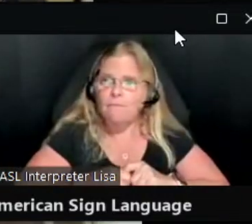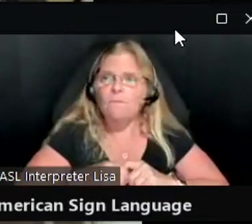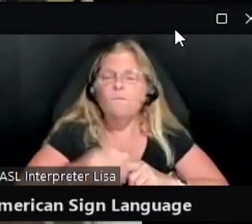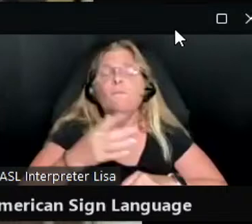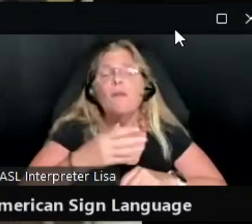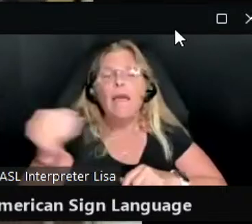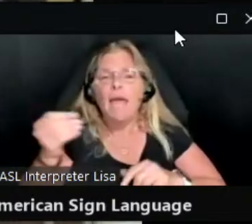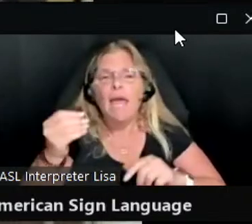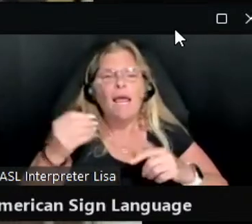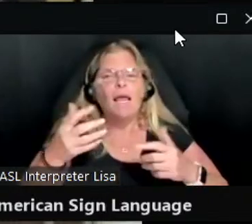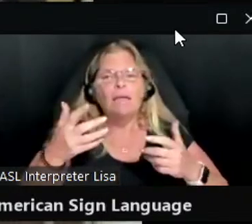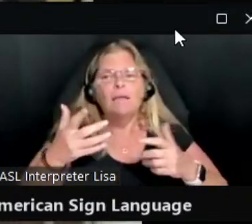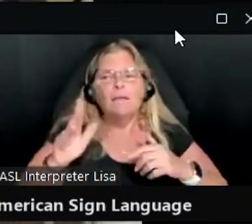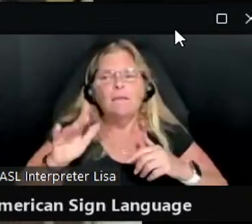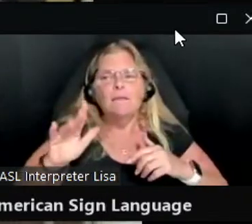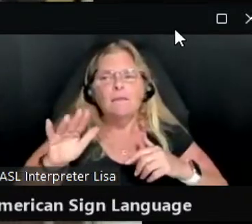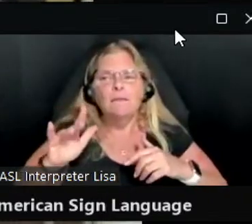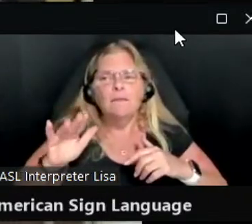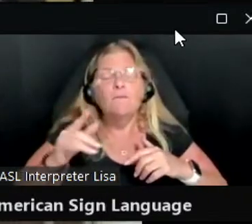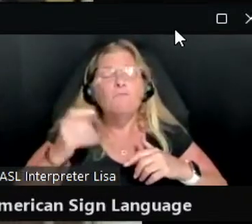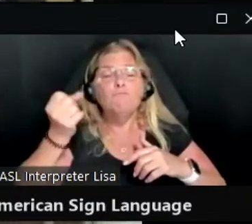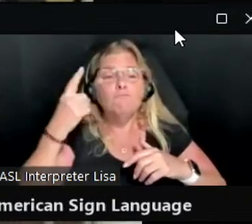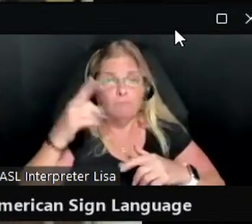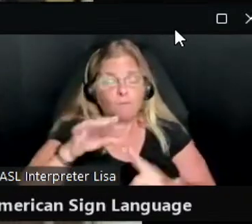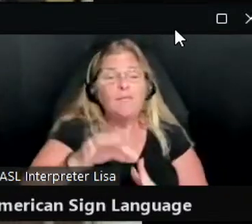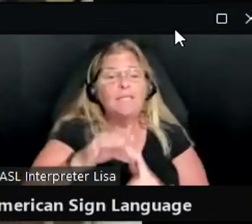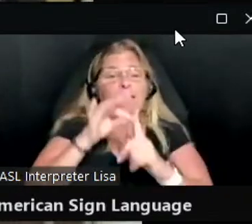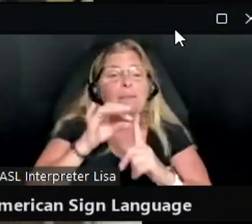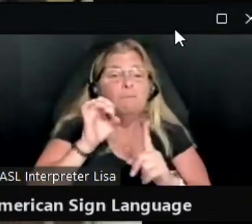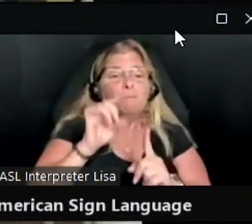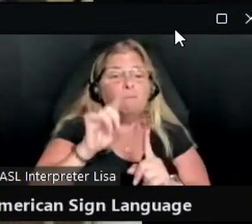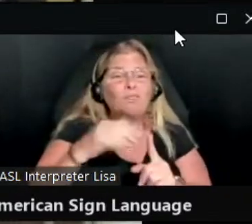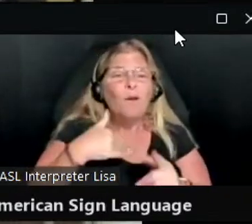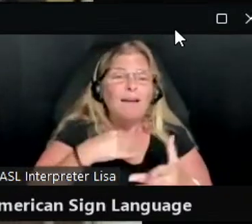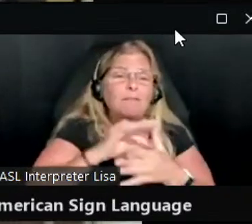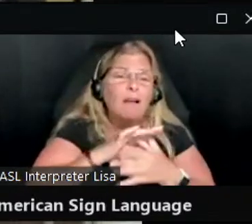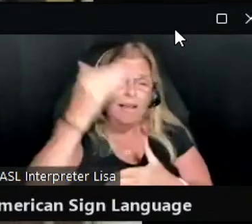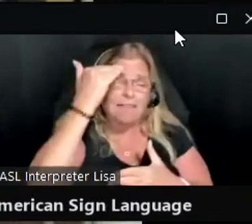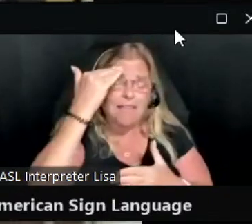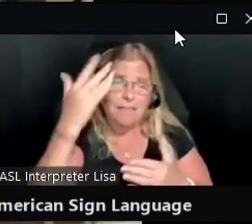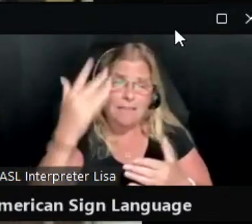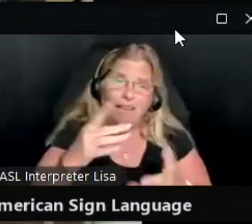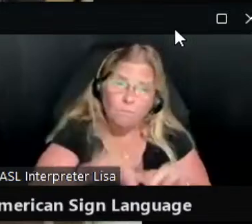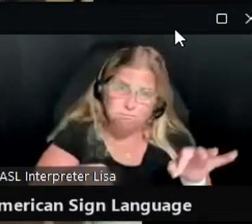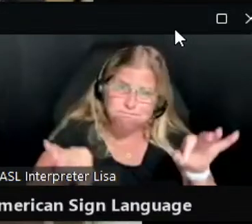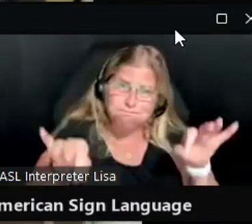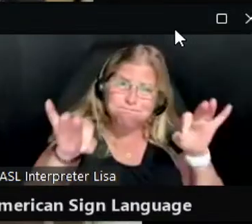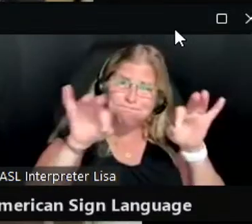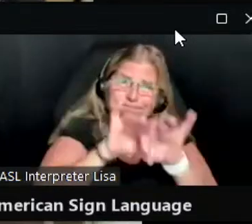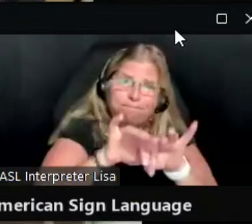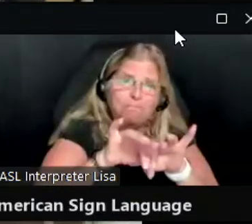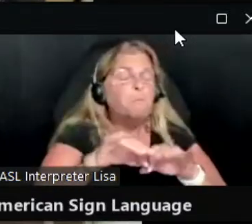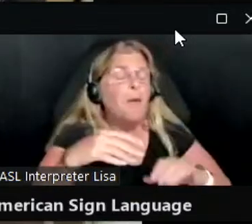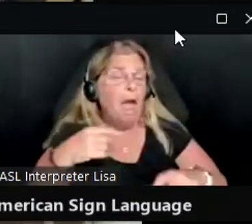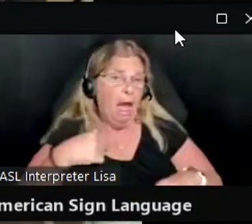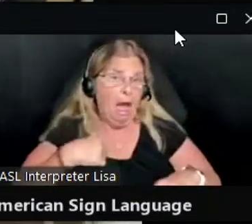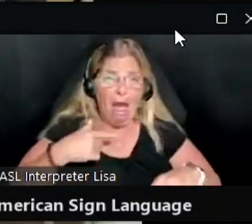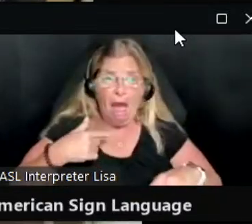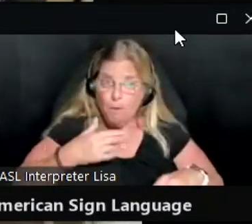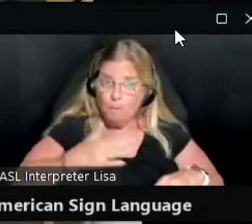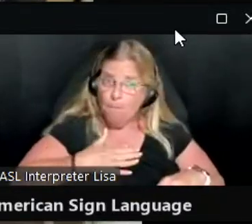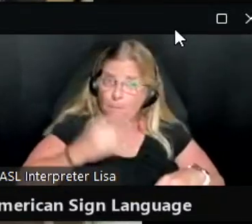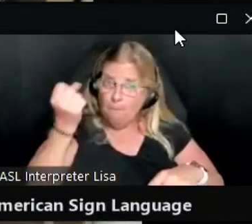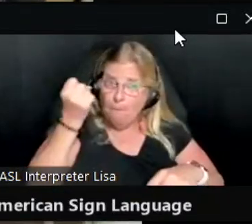the importance of special educators having content knowledge, because it seems, and I could be wrong, but my understanding